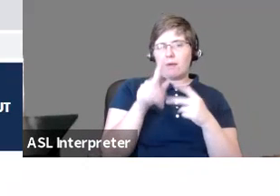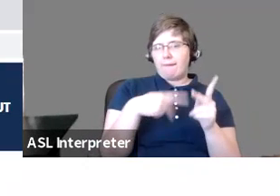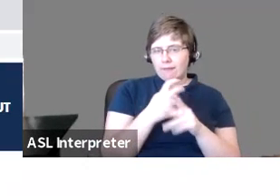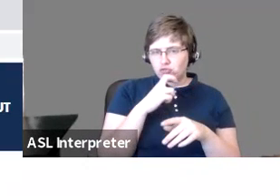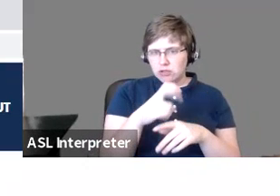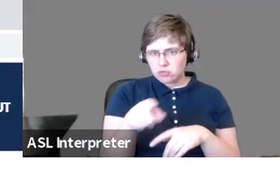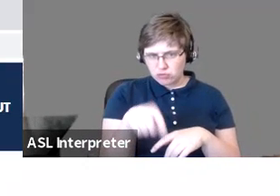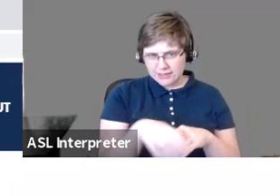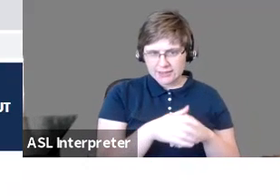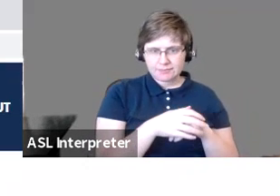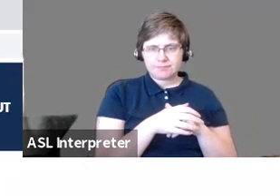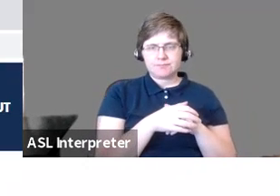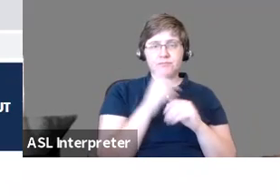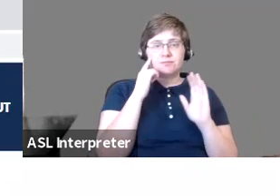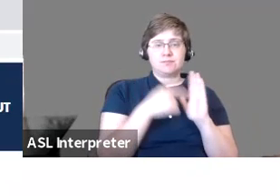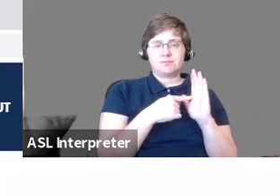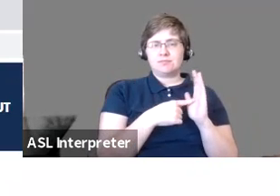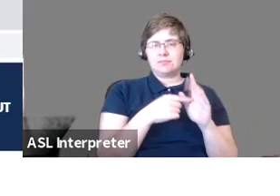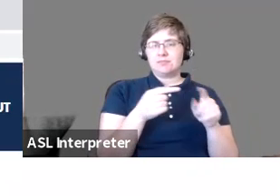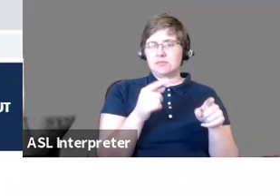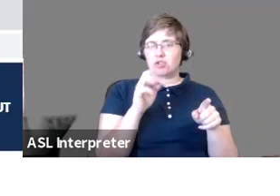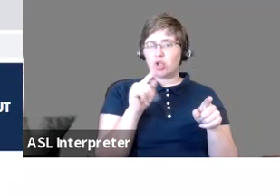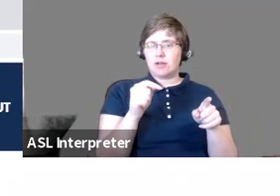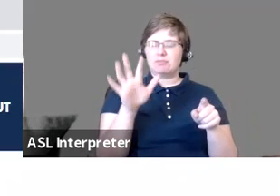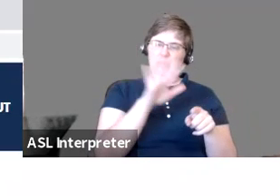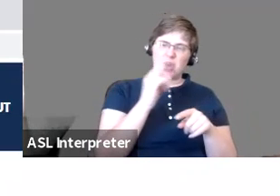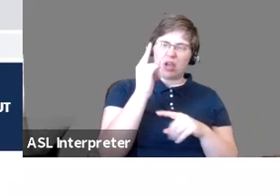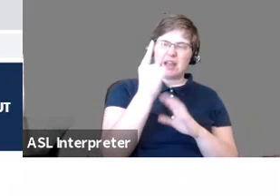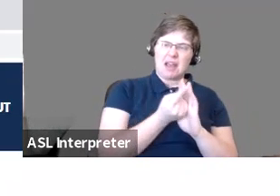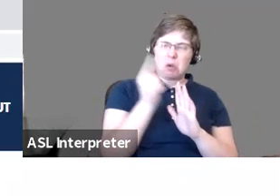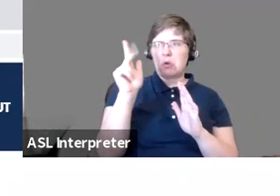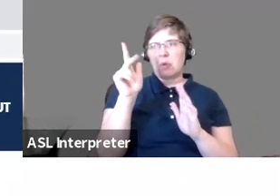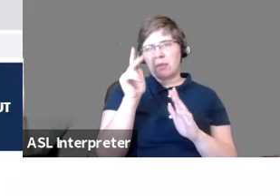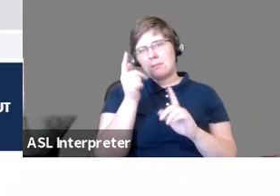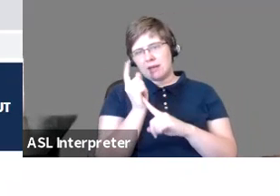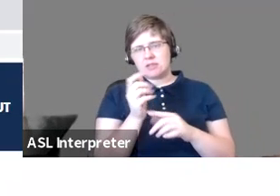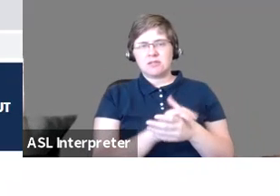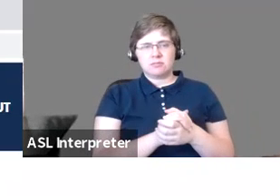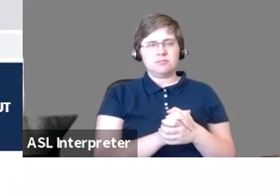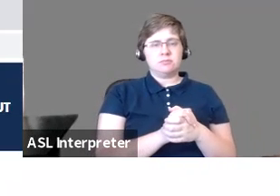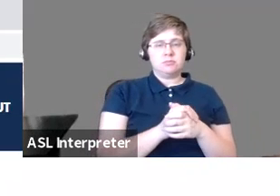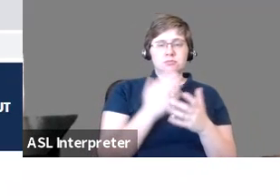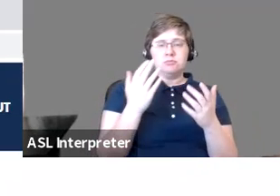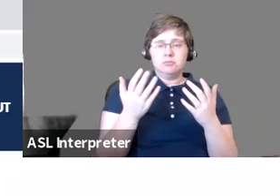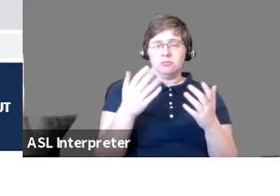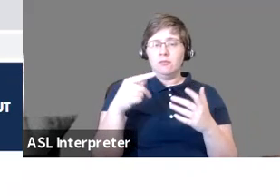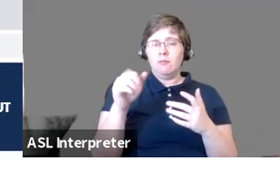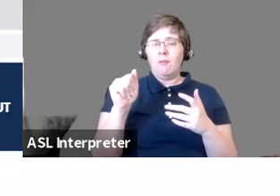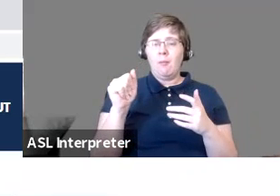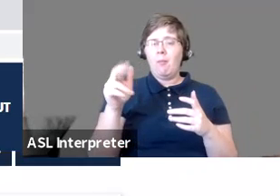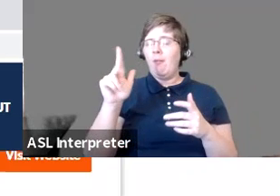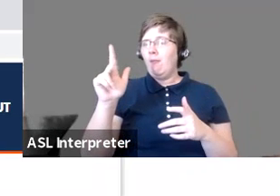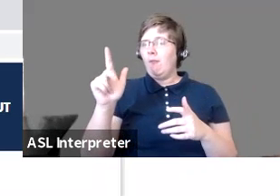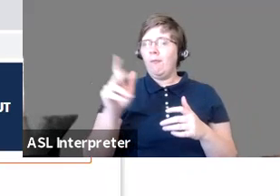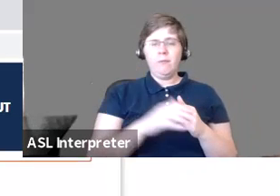you need. For instance, here it'll say Charter will take us about 1 hour and 23 minutes to get there. Or if we do paratransit, 23